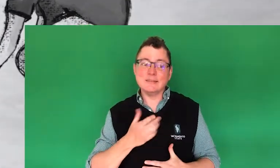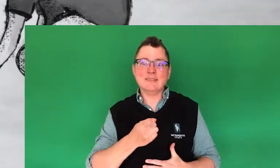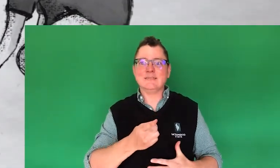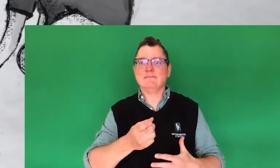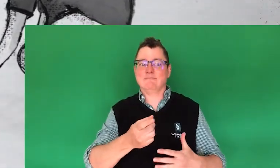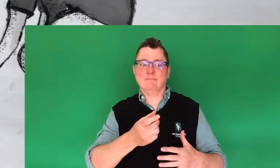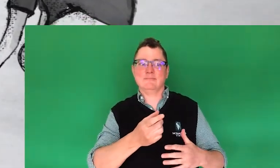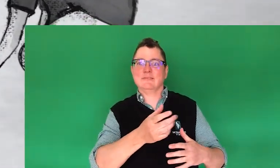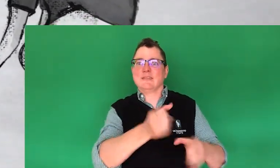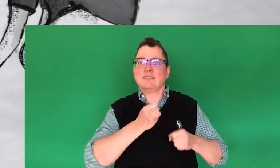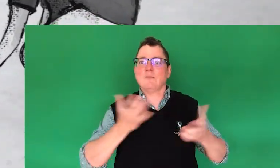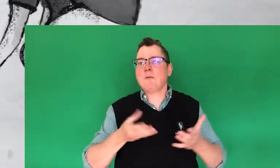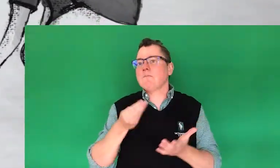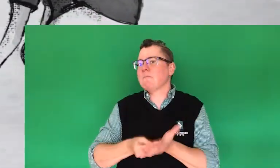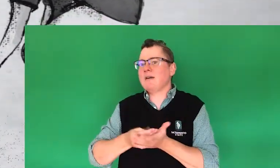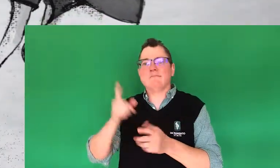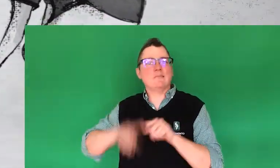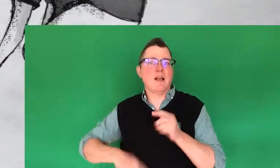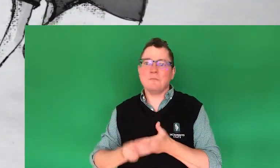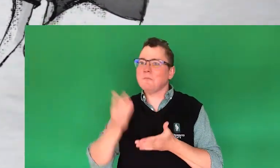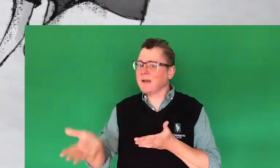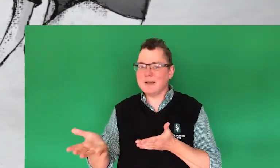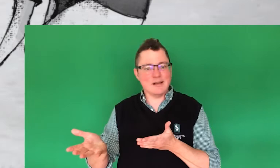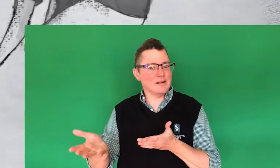He receives what money can't buy.